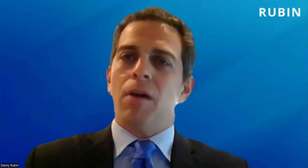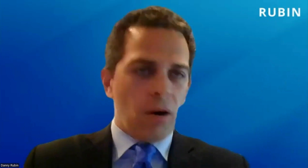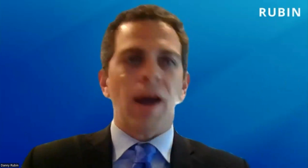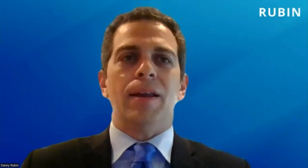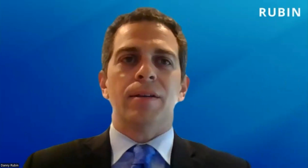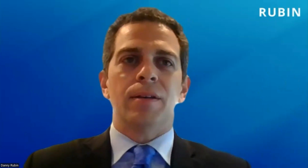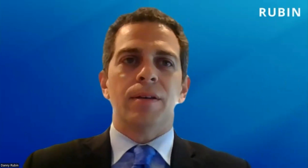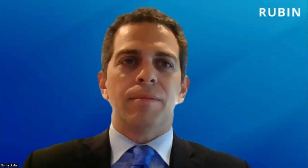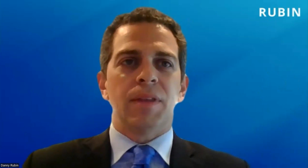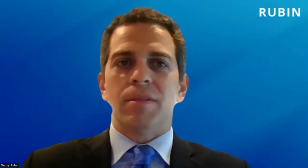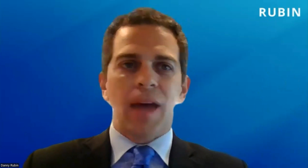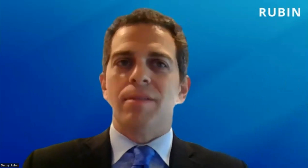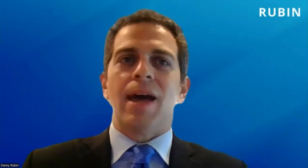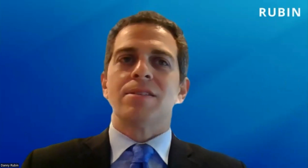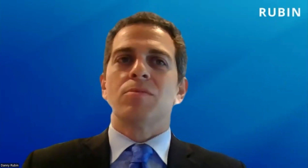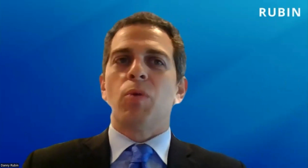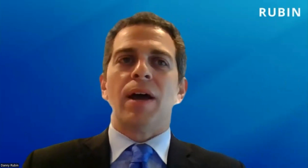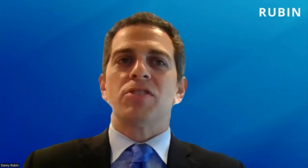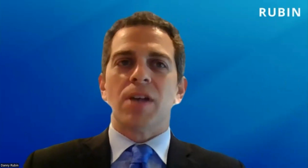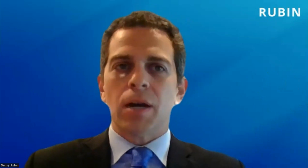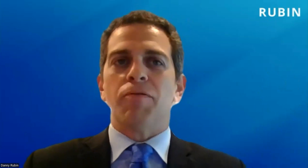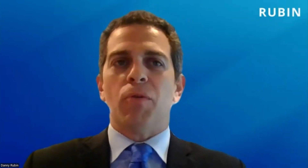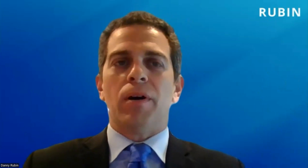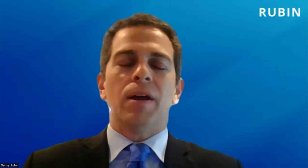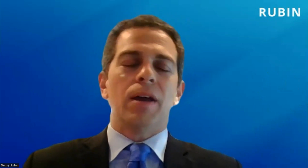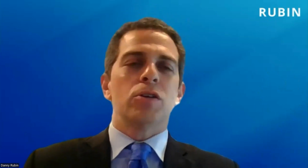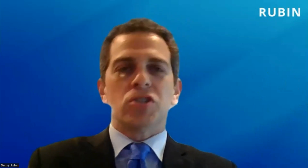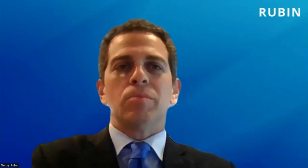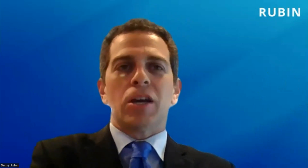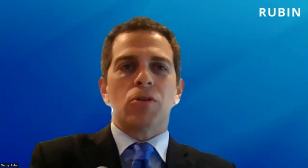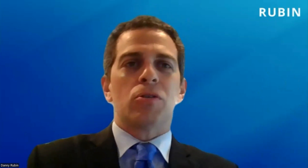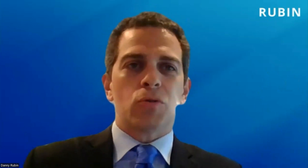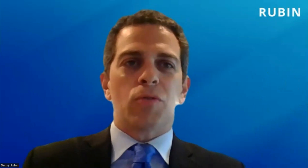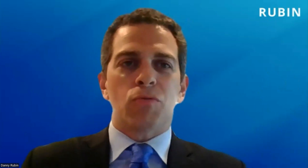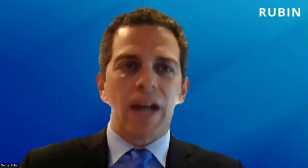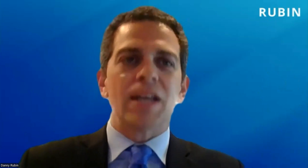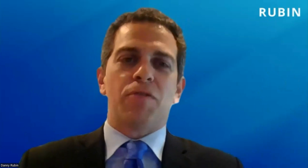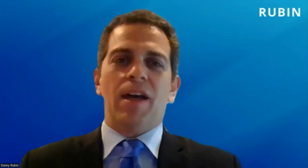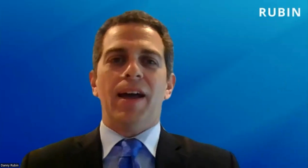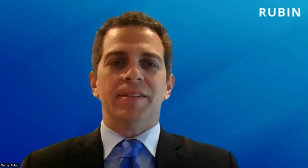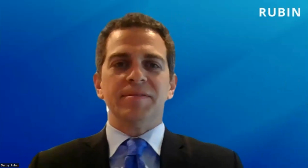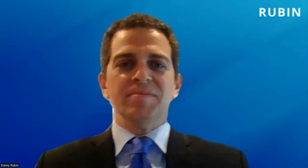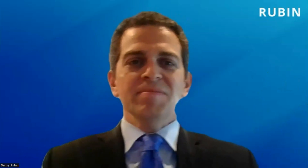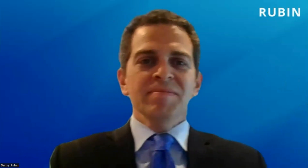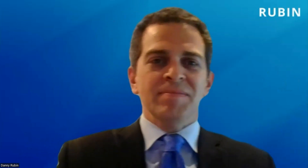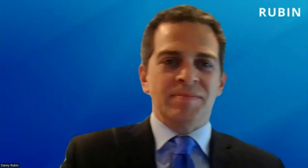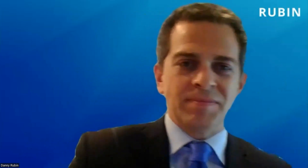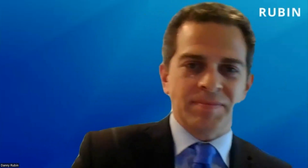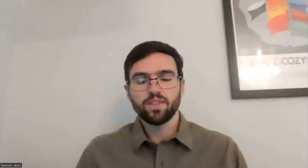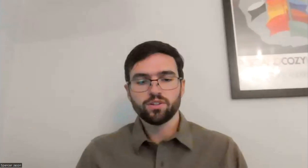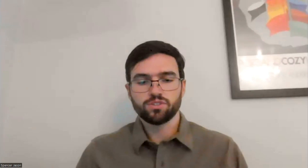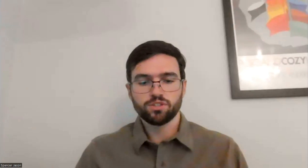just say, all right. I mean, that's what I've signed up for. And you seem like you're sort of ready for that. Yeah, there's a lot